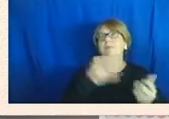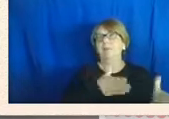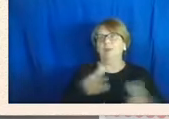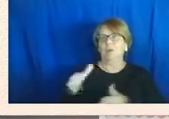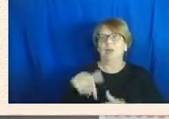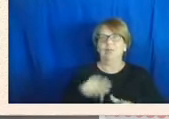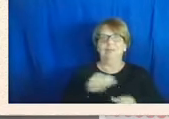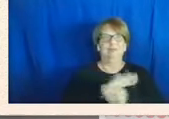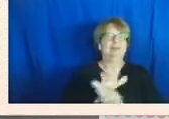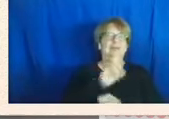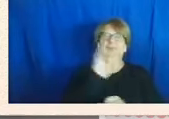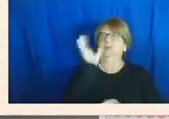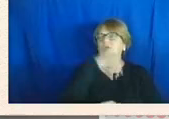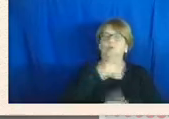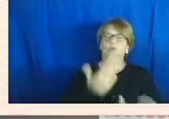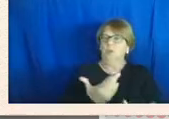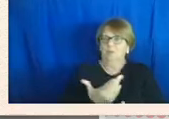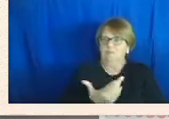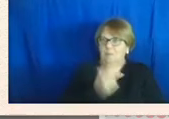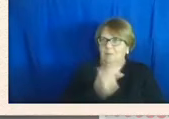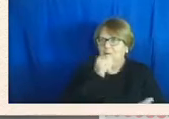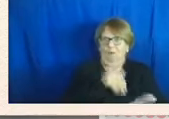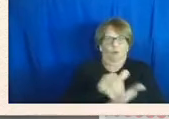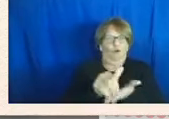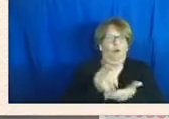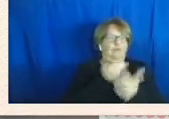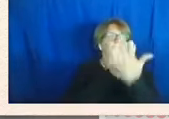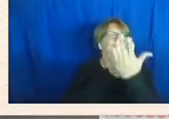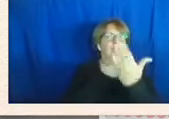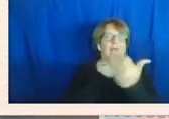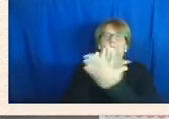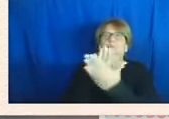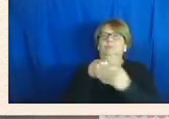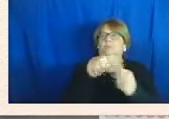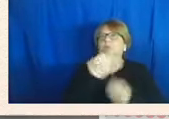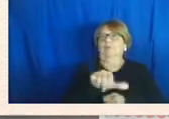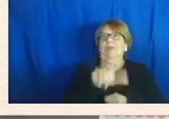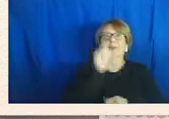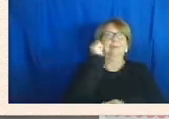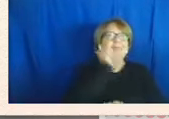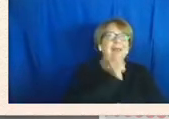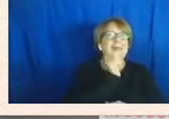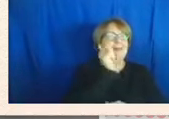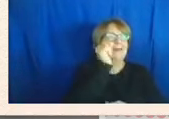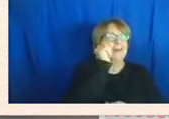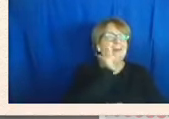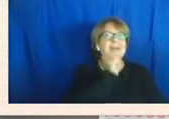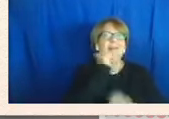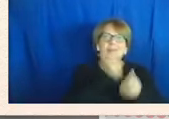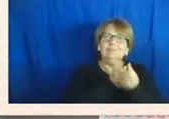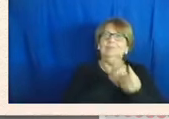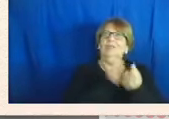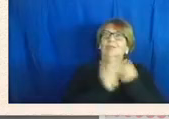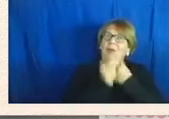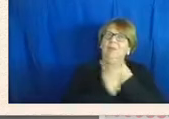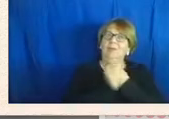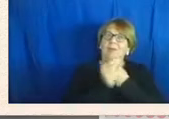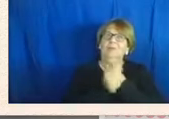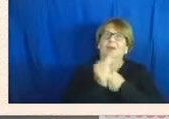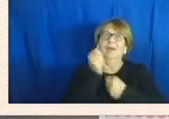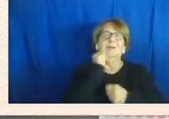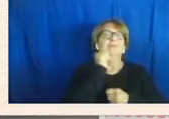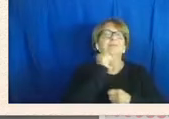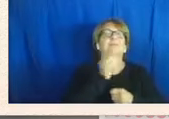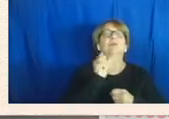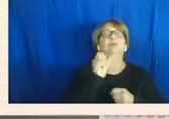just not often faced with this kind of daily reinforcement of threat. And so certainly one can